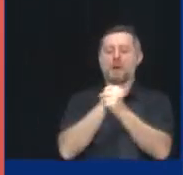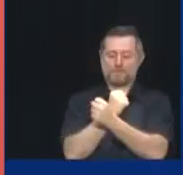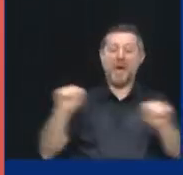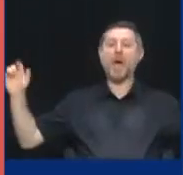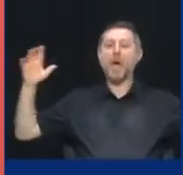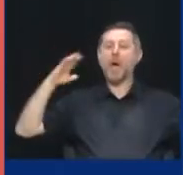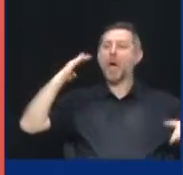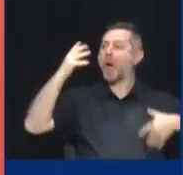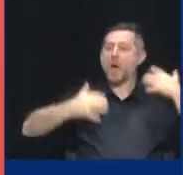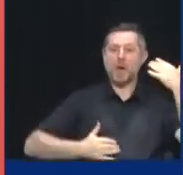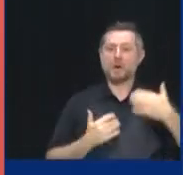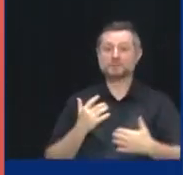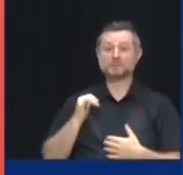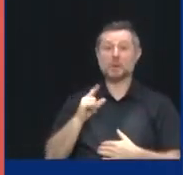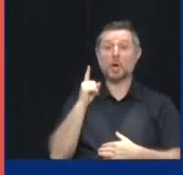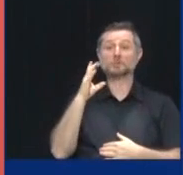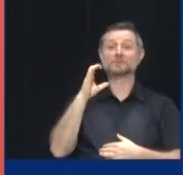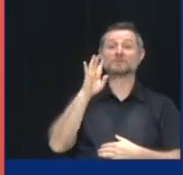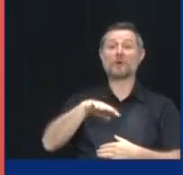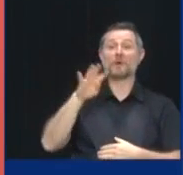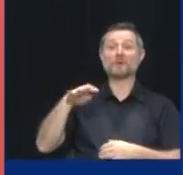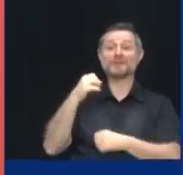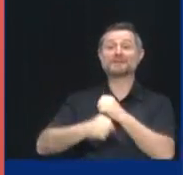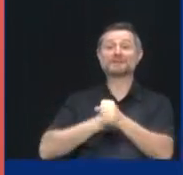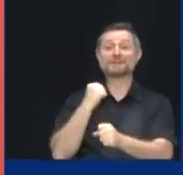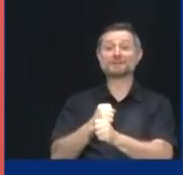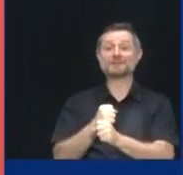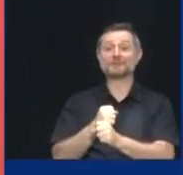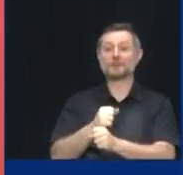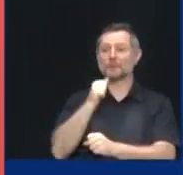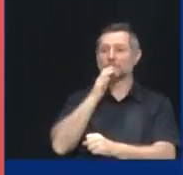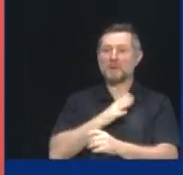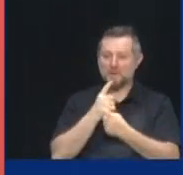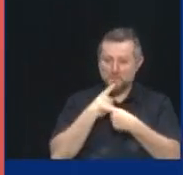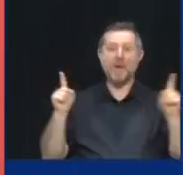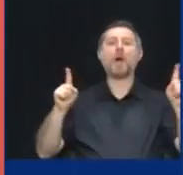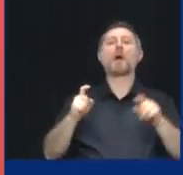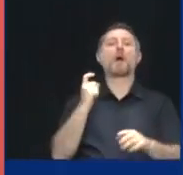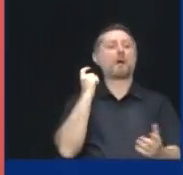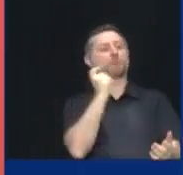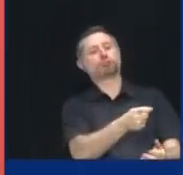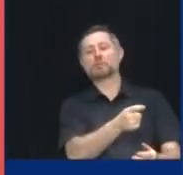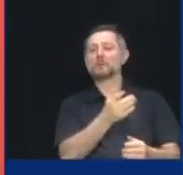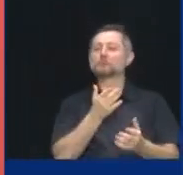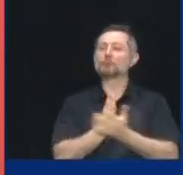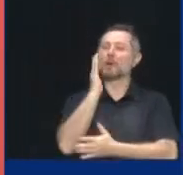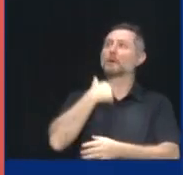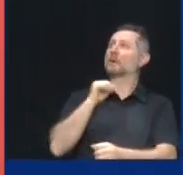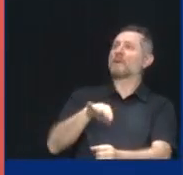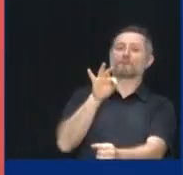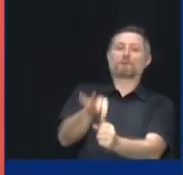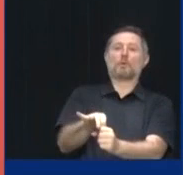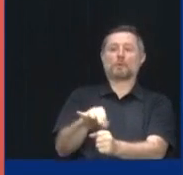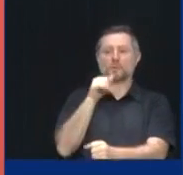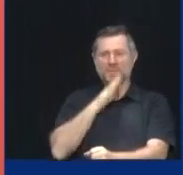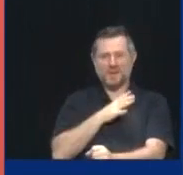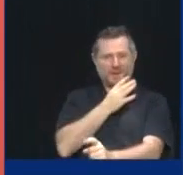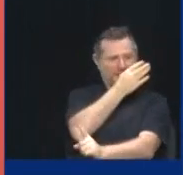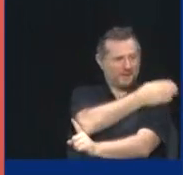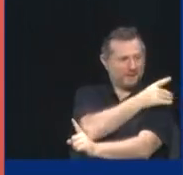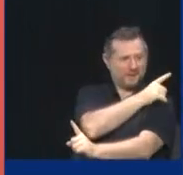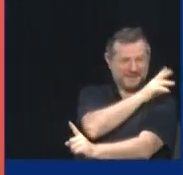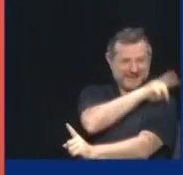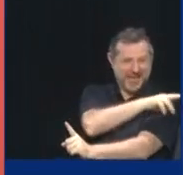years for women to have the right to vote from the day they signed that document. It wasn't